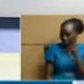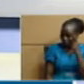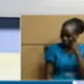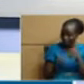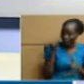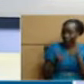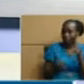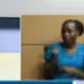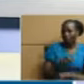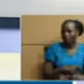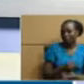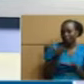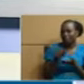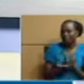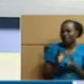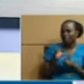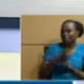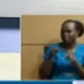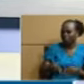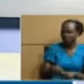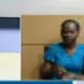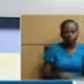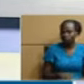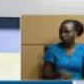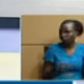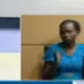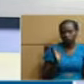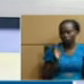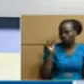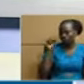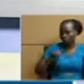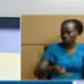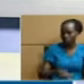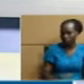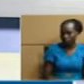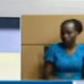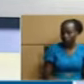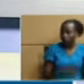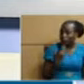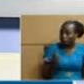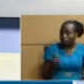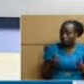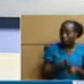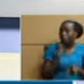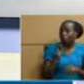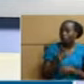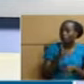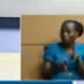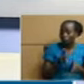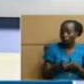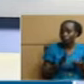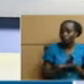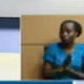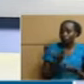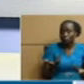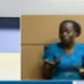culture is poor. Like, I mean, believe it or not, even if people are vulnerable, the saving culture is